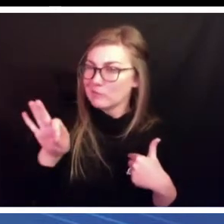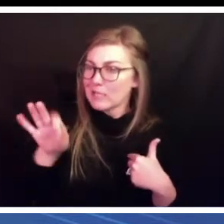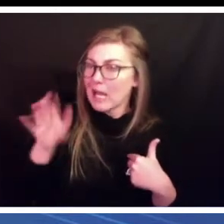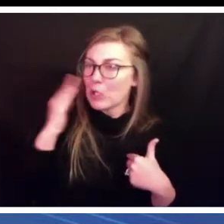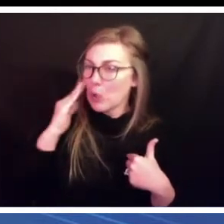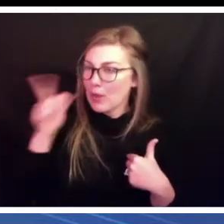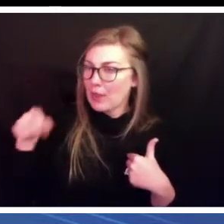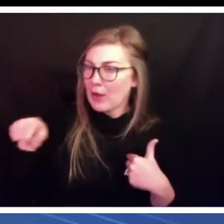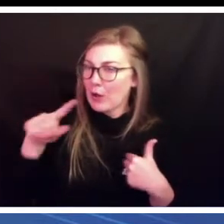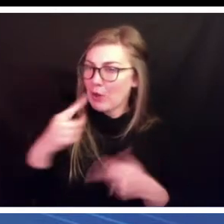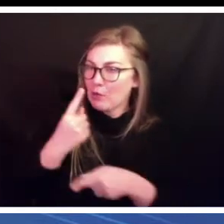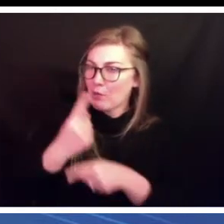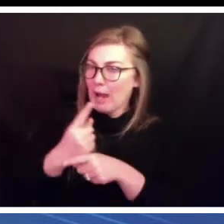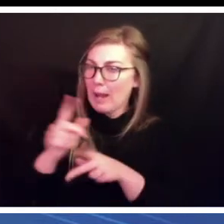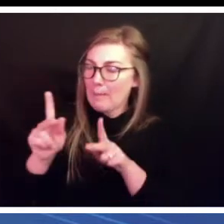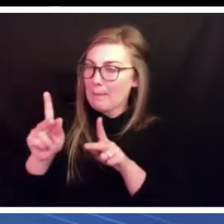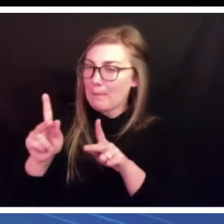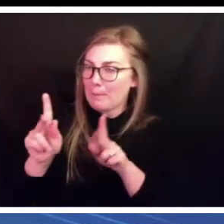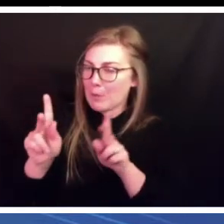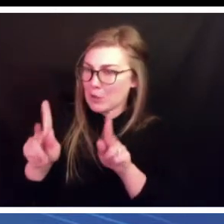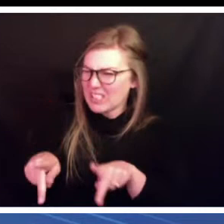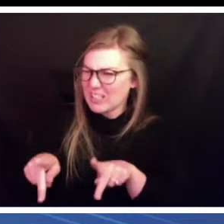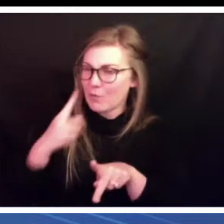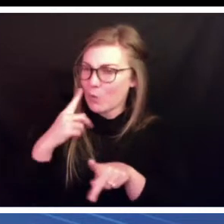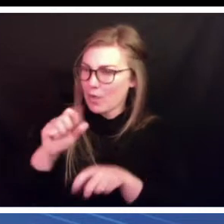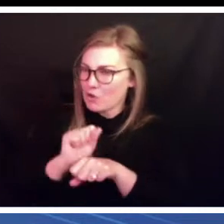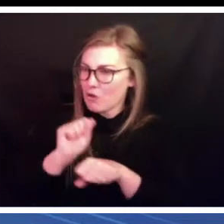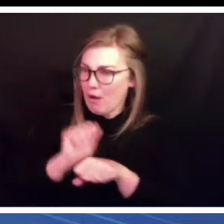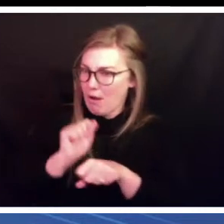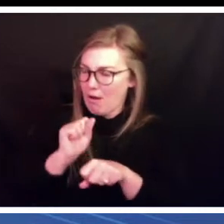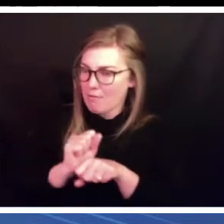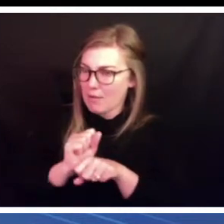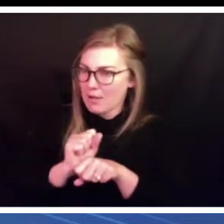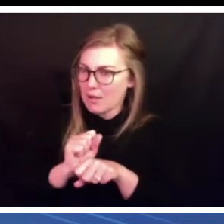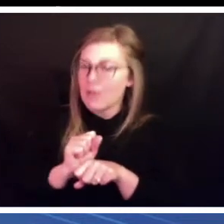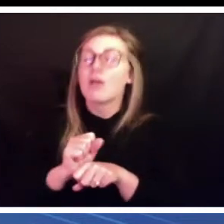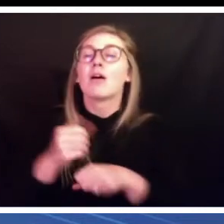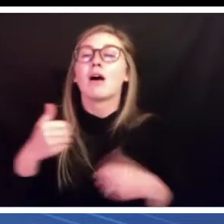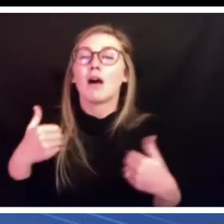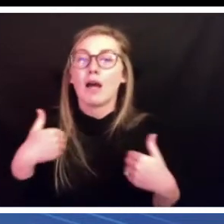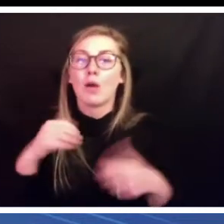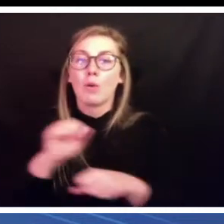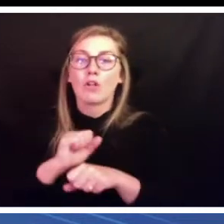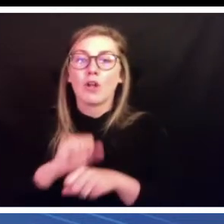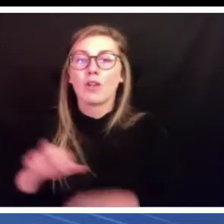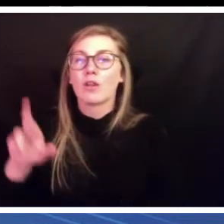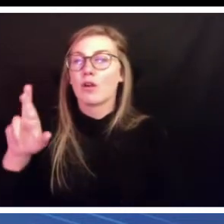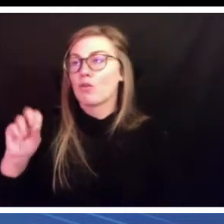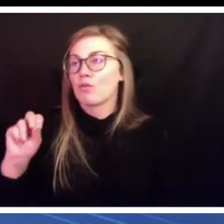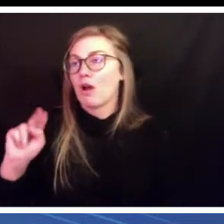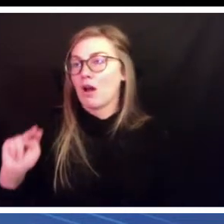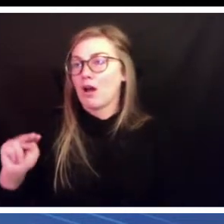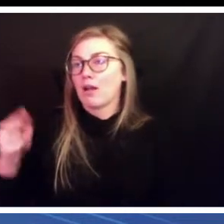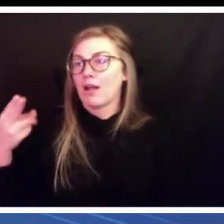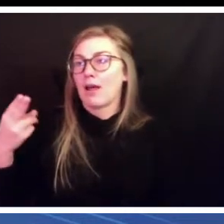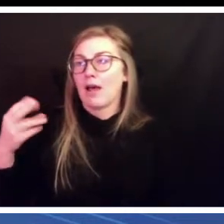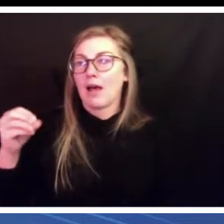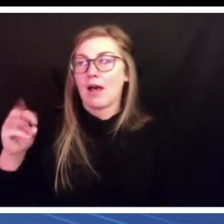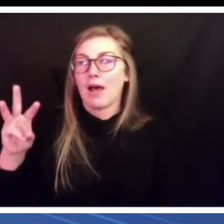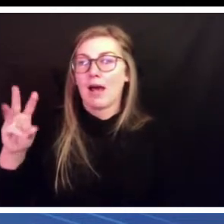I'll give you an example. I did the Ron Howard Pavarotti documentary and that was a very